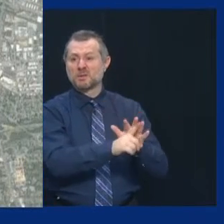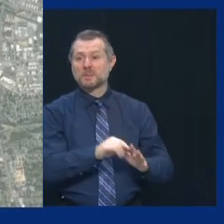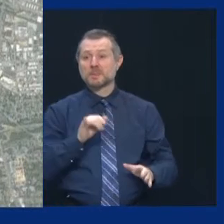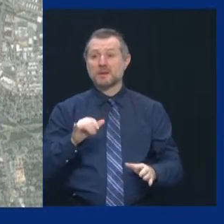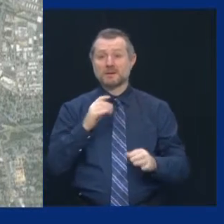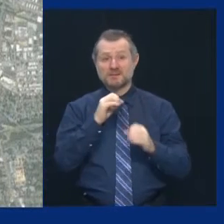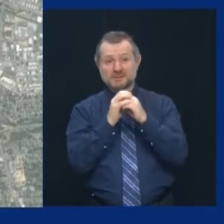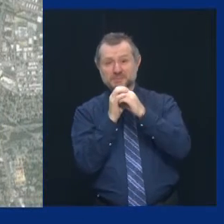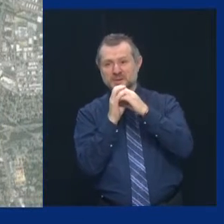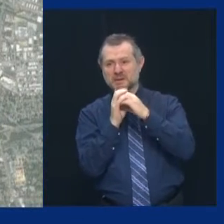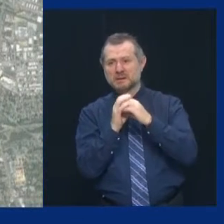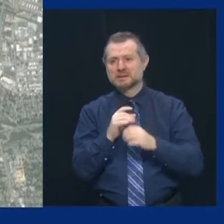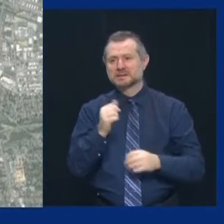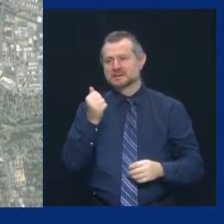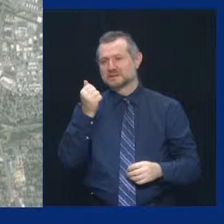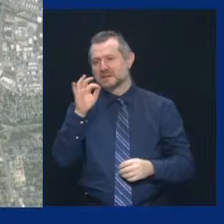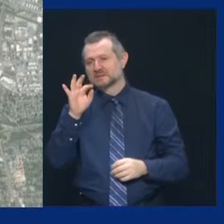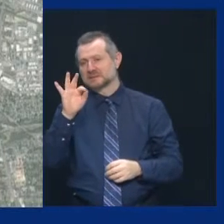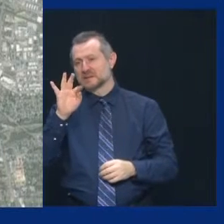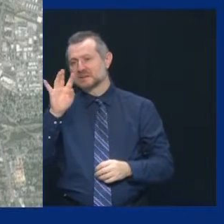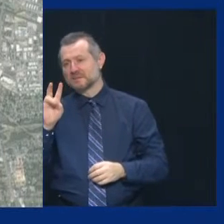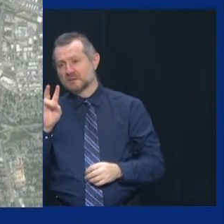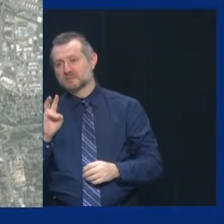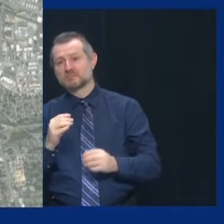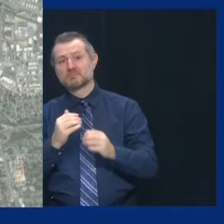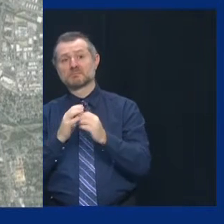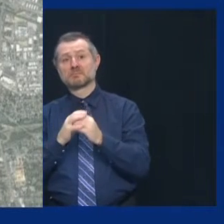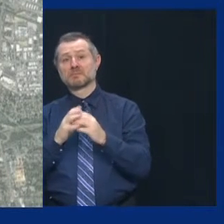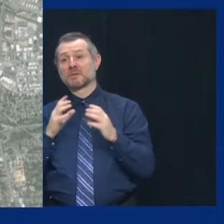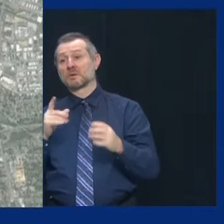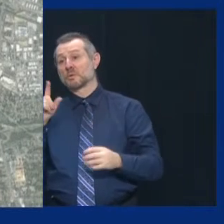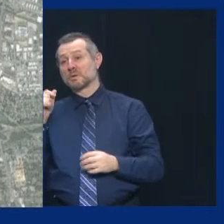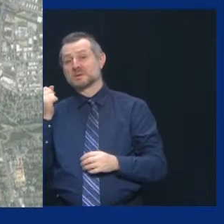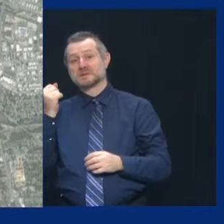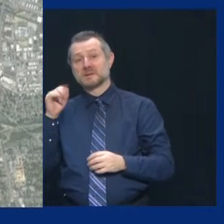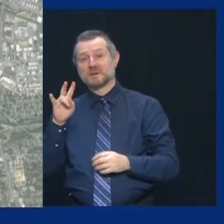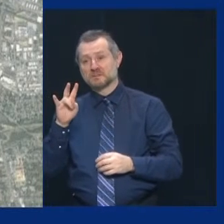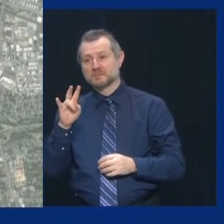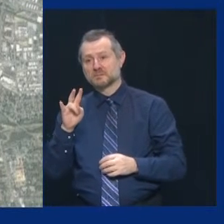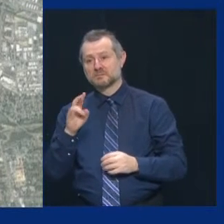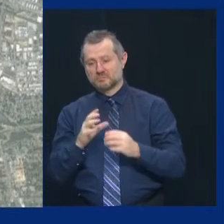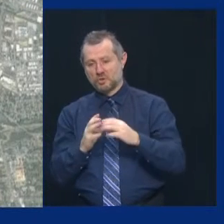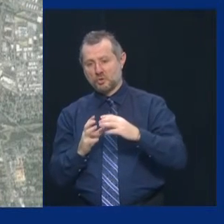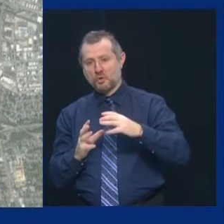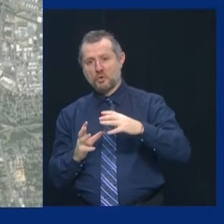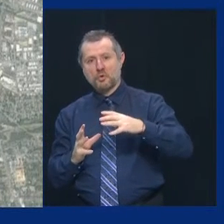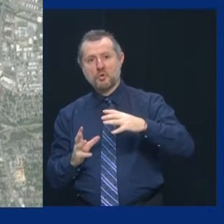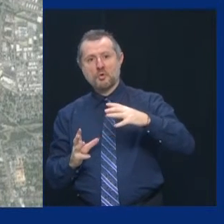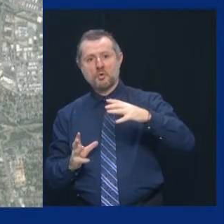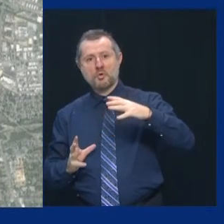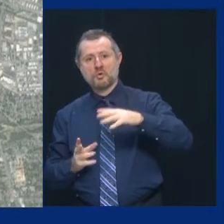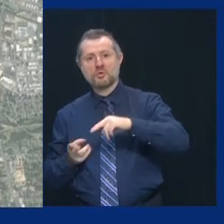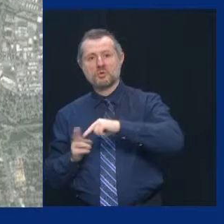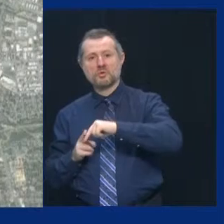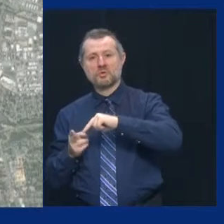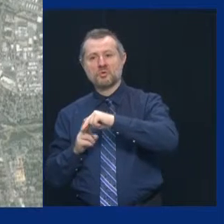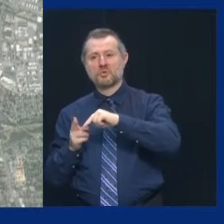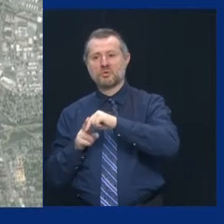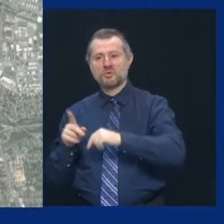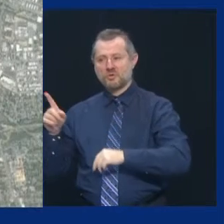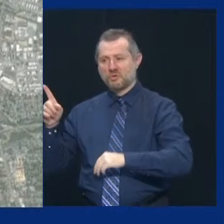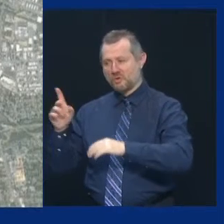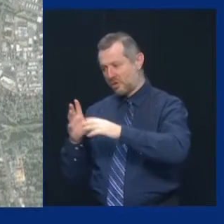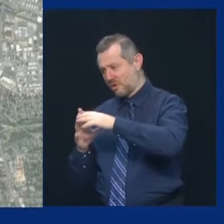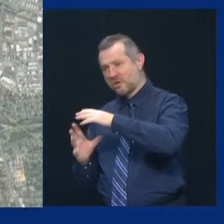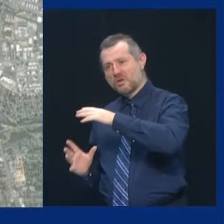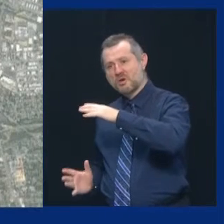1997. This was the plume in 2017. You can see it just growing, and it was heading south towards the ocean.